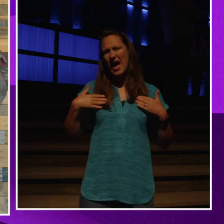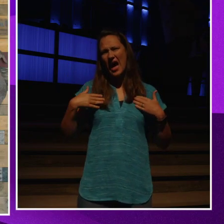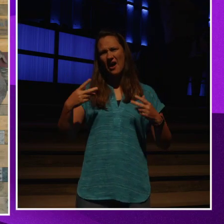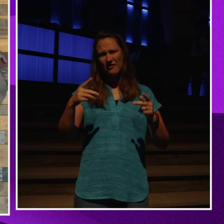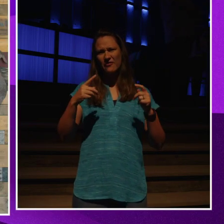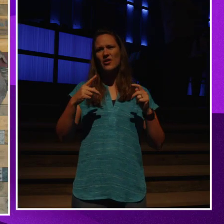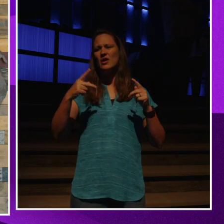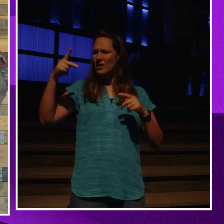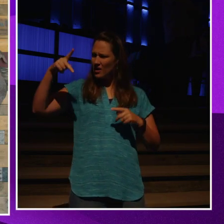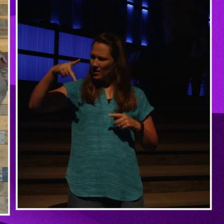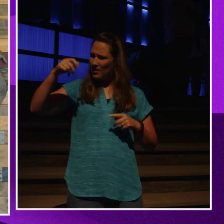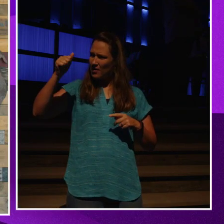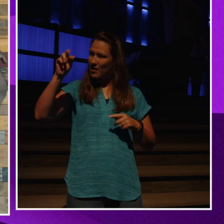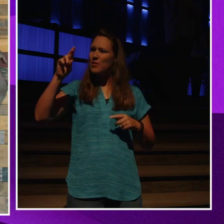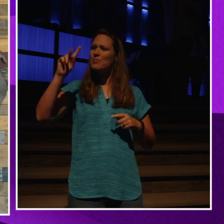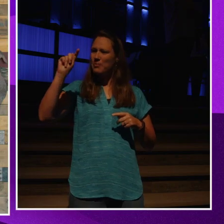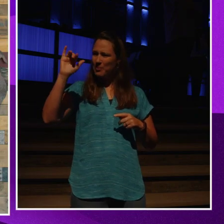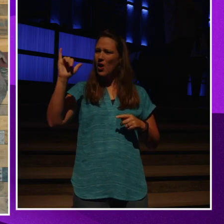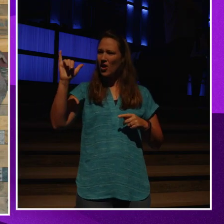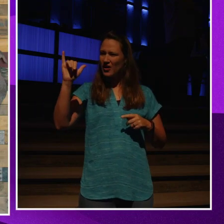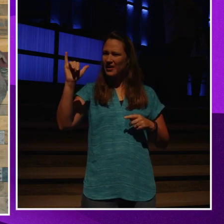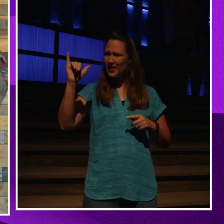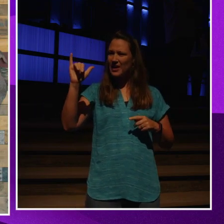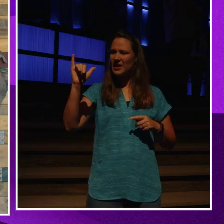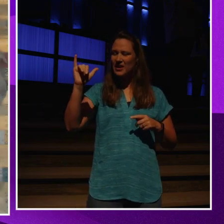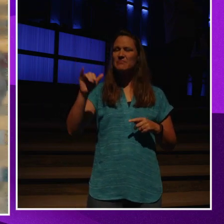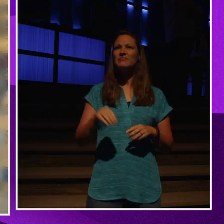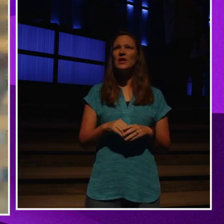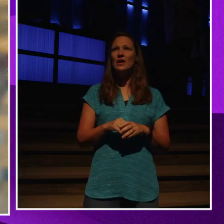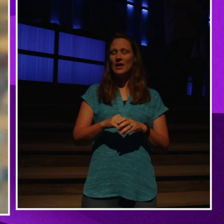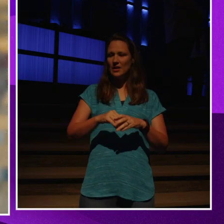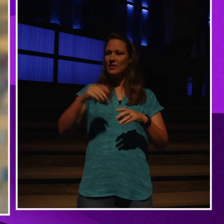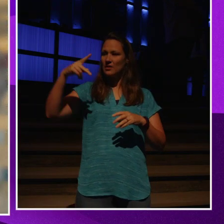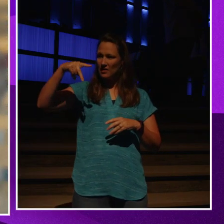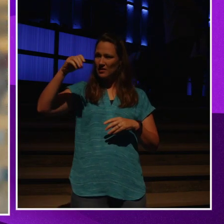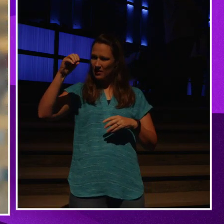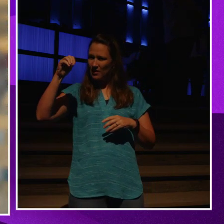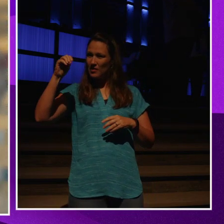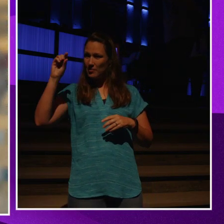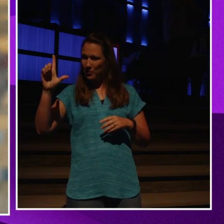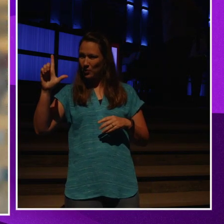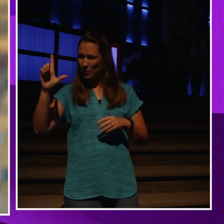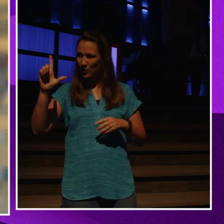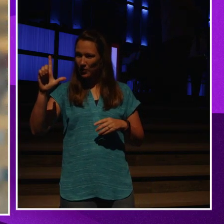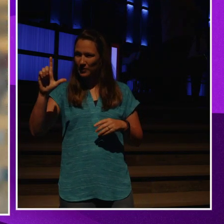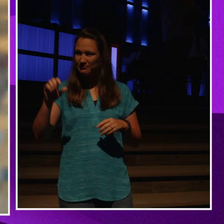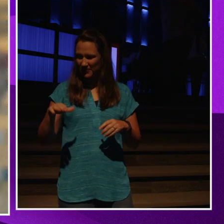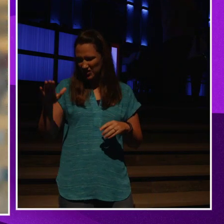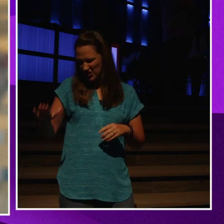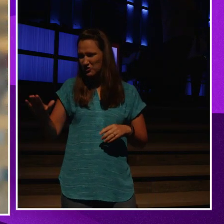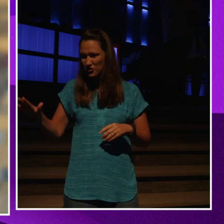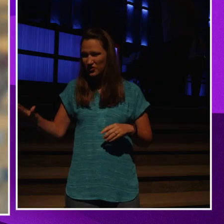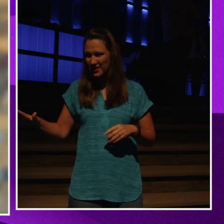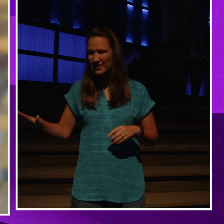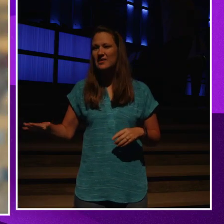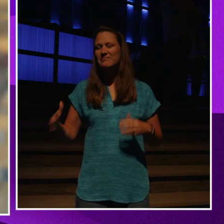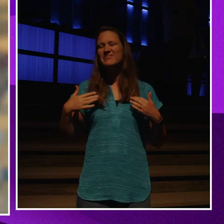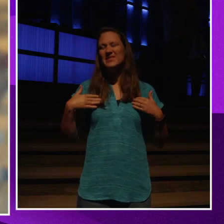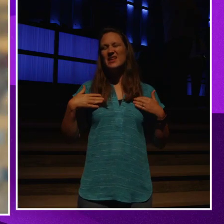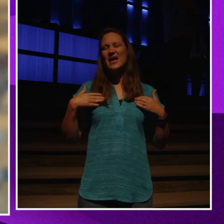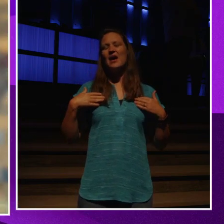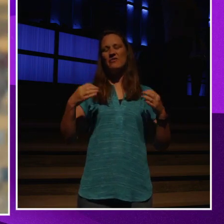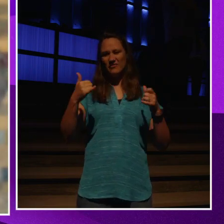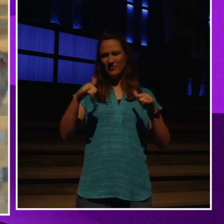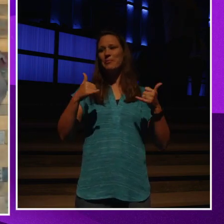7 p.m. to 10 p.m. at the Centennial Valley Country Club. This will be a great time of fun and fellowship and a great opportunity to